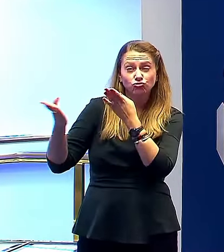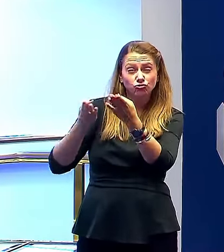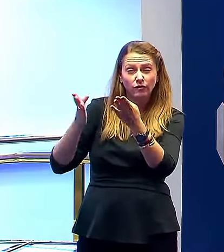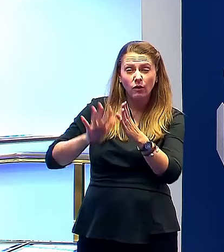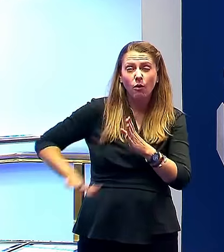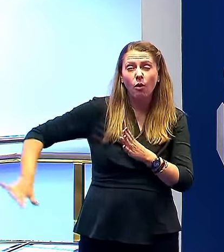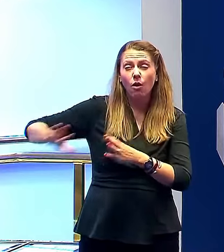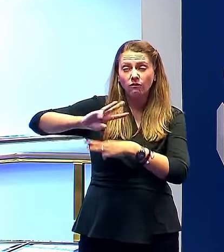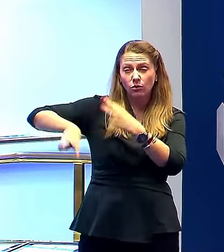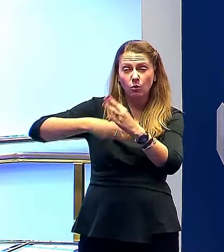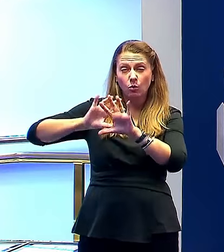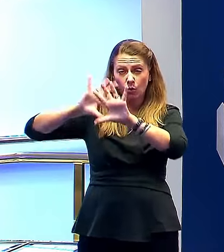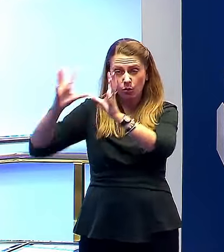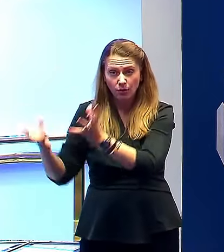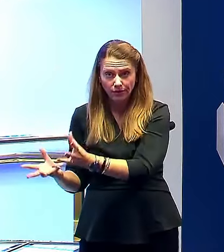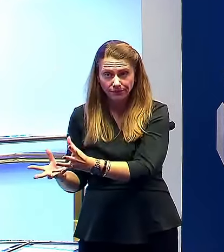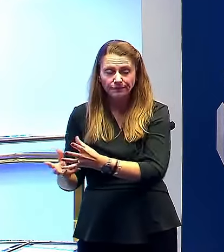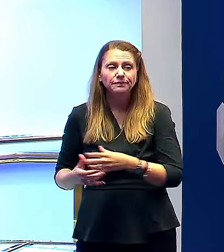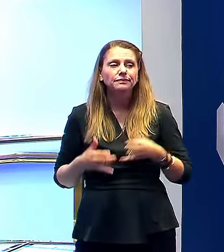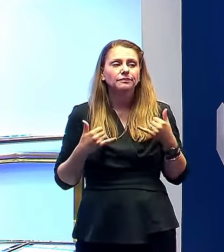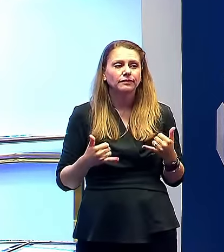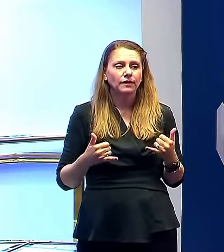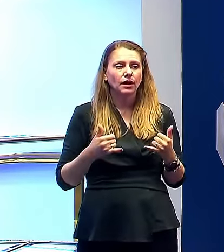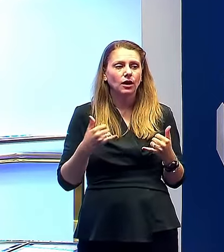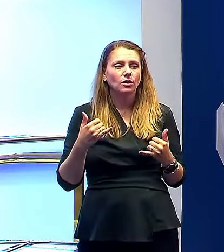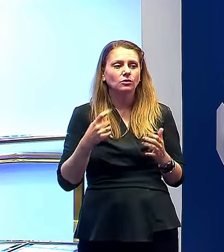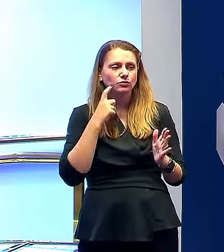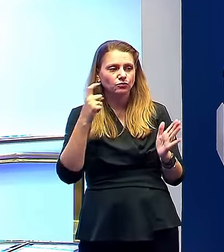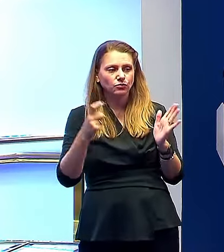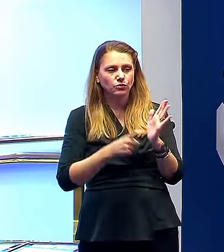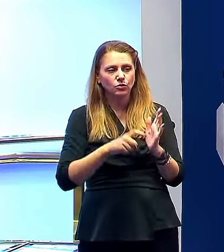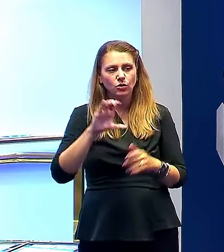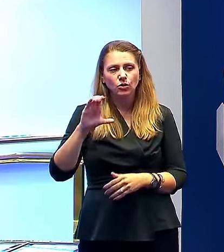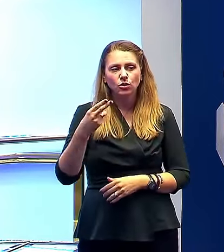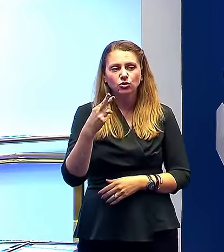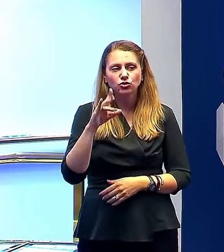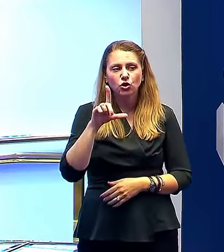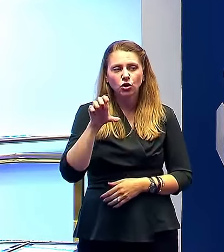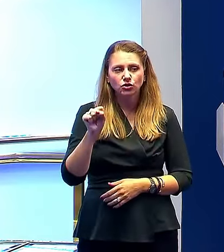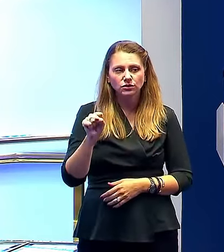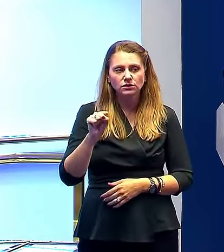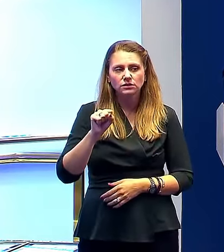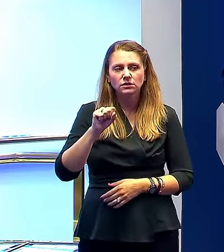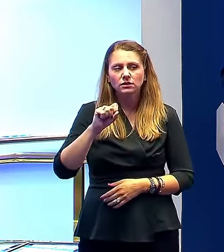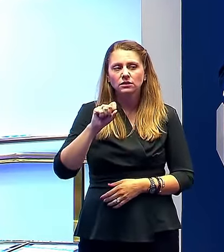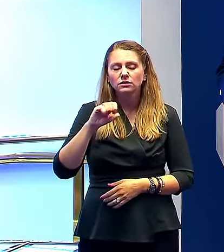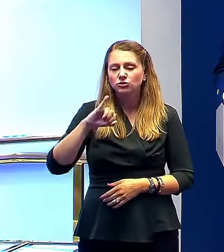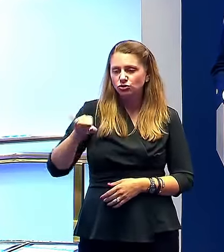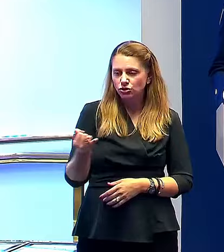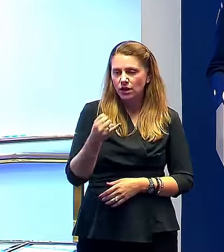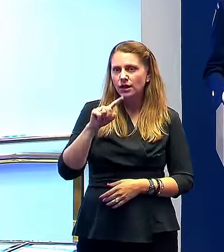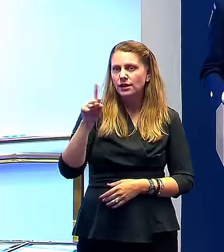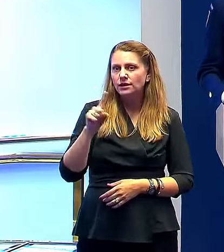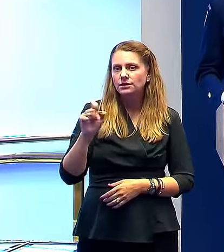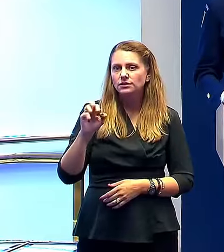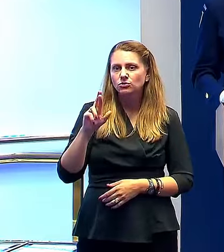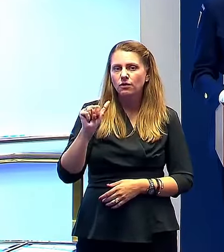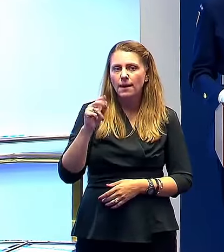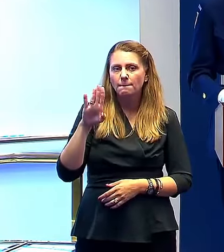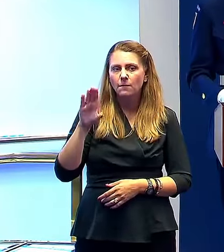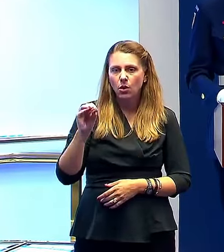We begin now by recognizing Mr. Charles J. Zarambo from the Office of the Secretary of Defense.